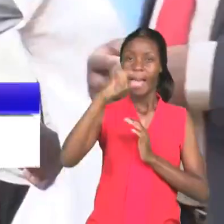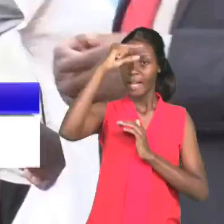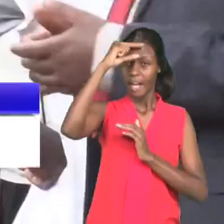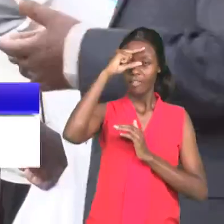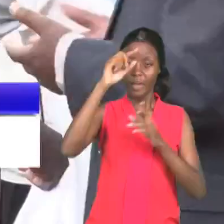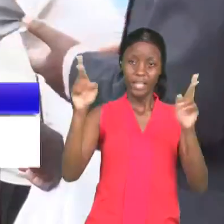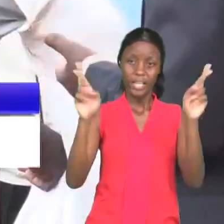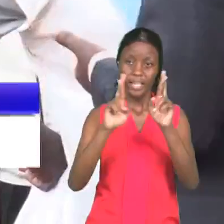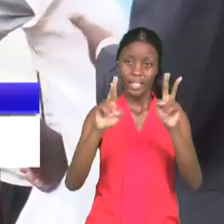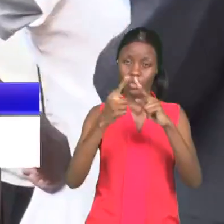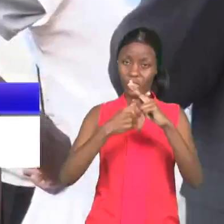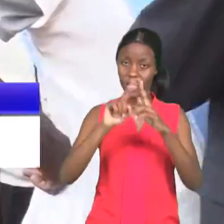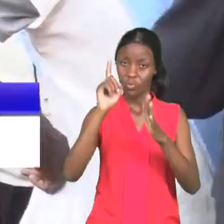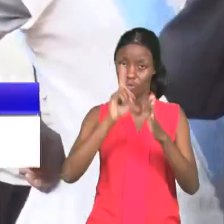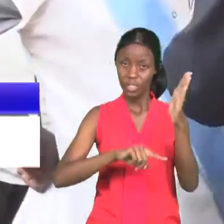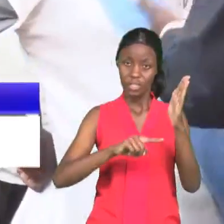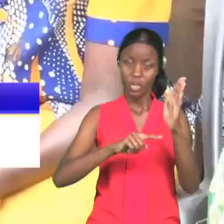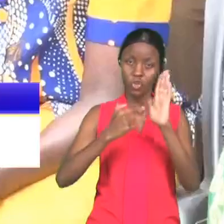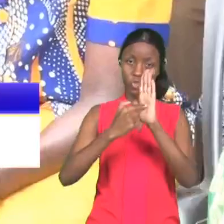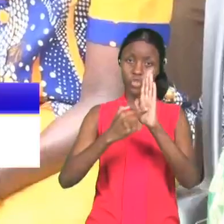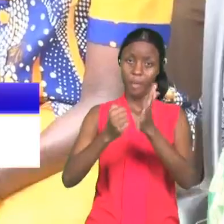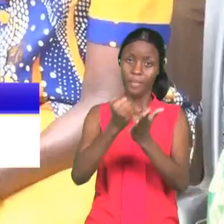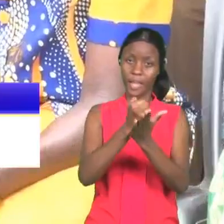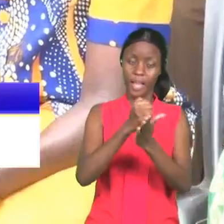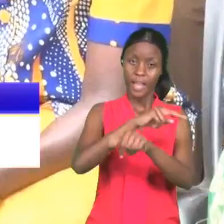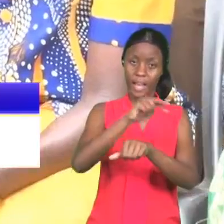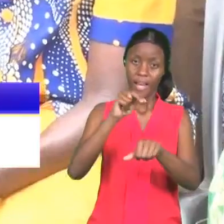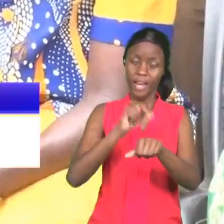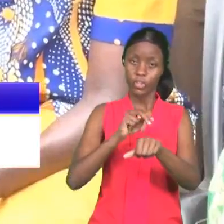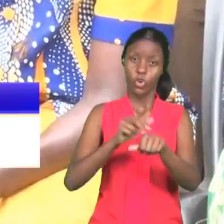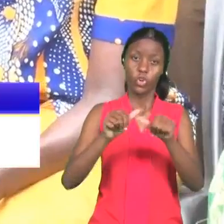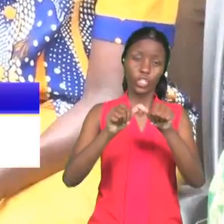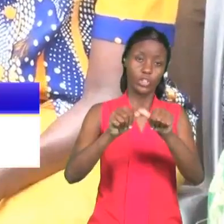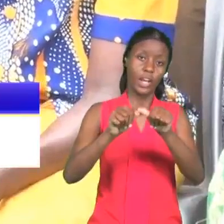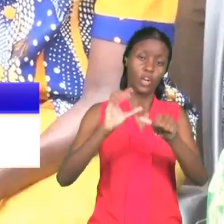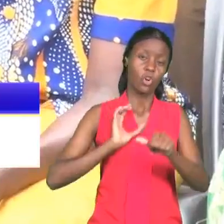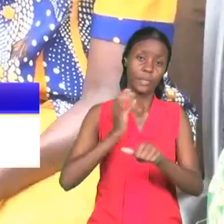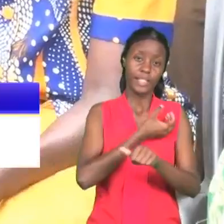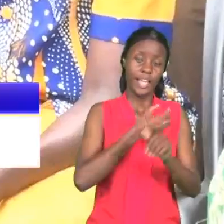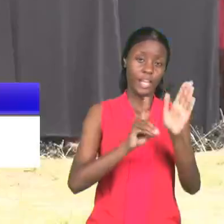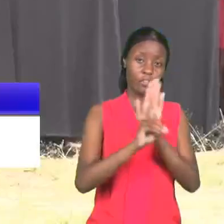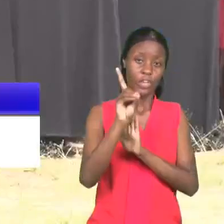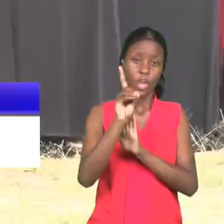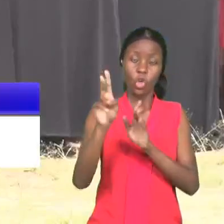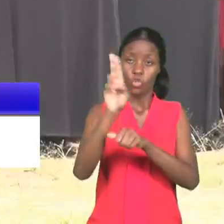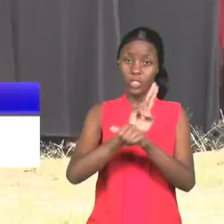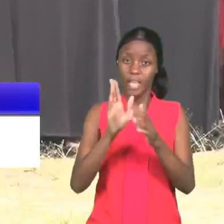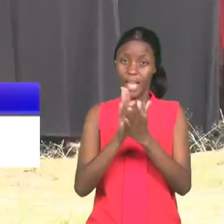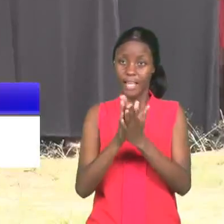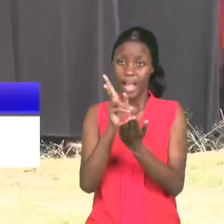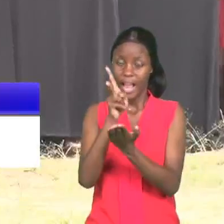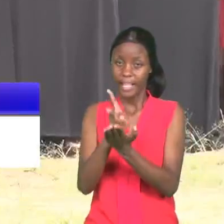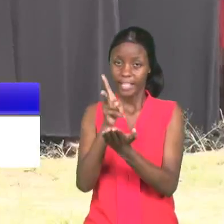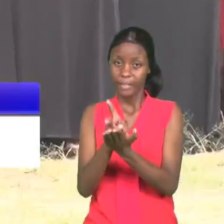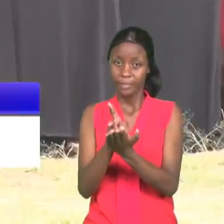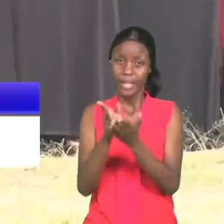in process of facilitating the gazettement of the National Steering Committee on Development, Use and Preservation of Indigenous Language,